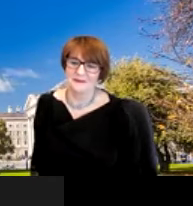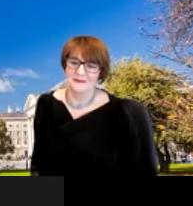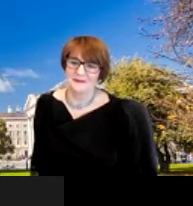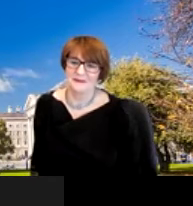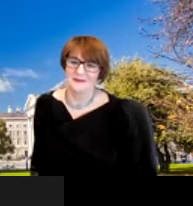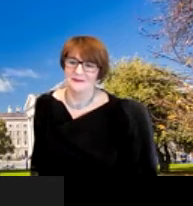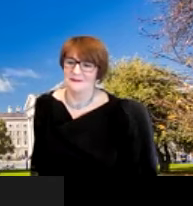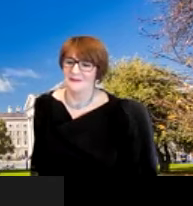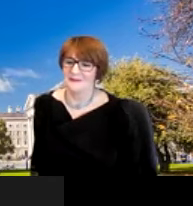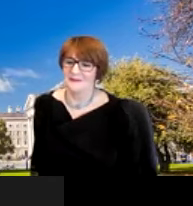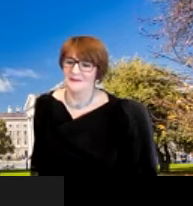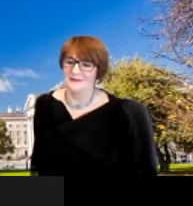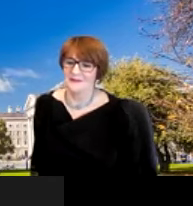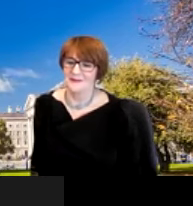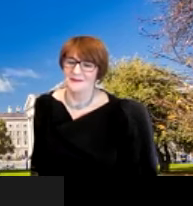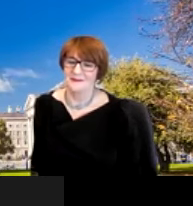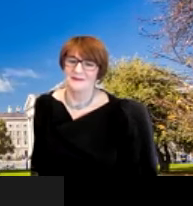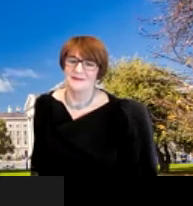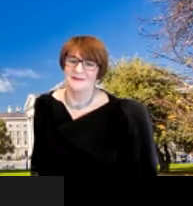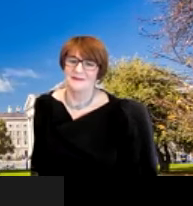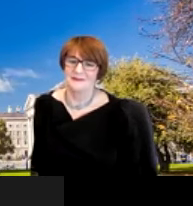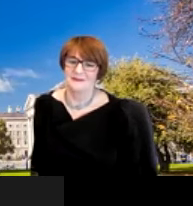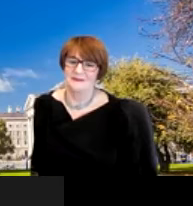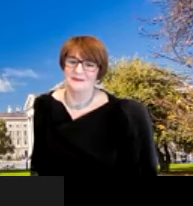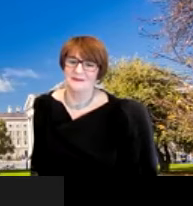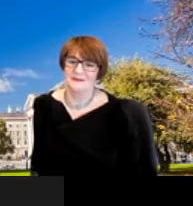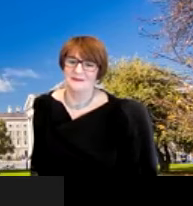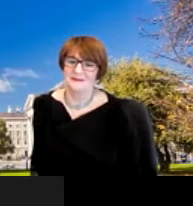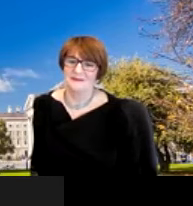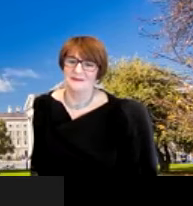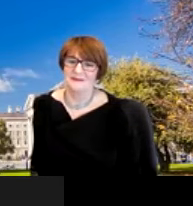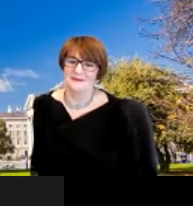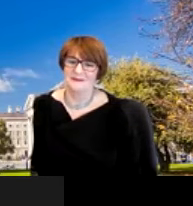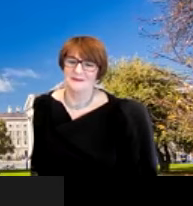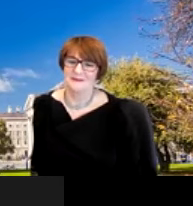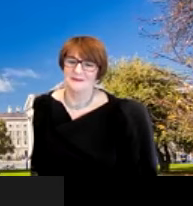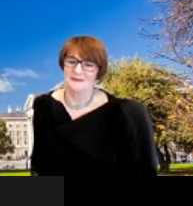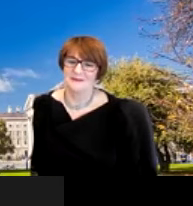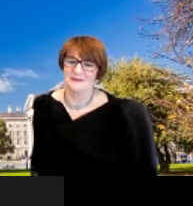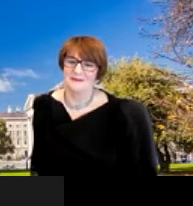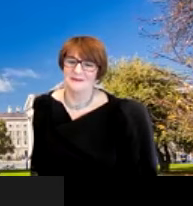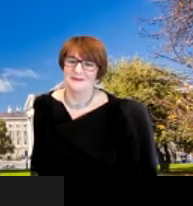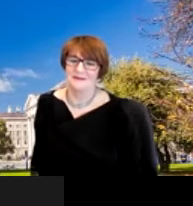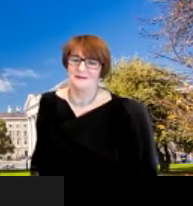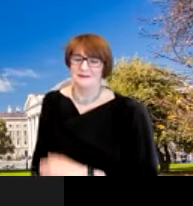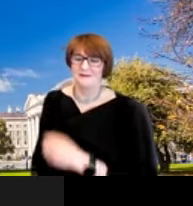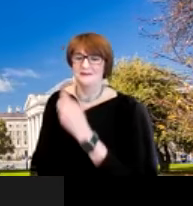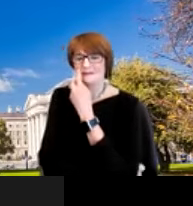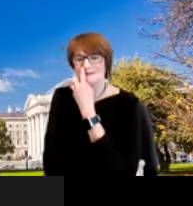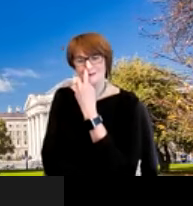not looking forward to. I'm a little bit scared about having that